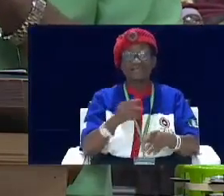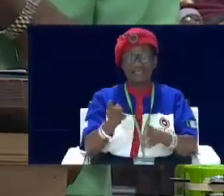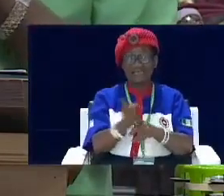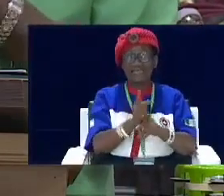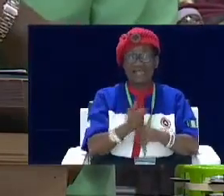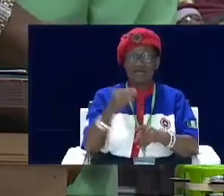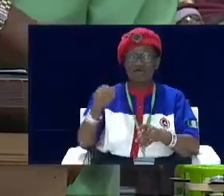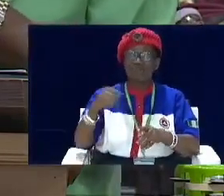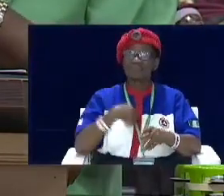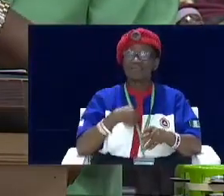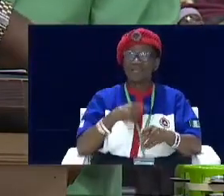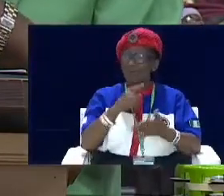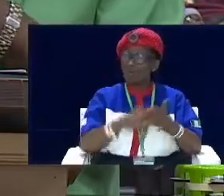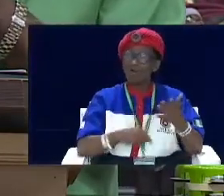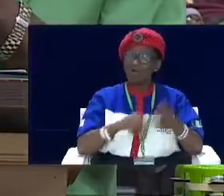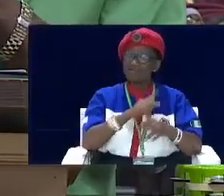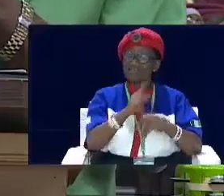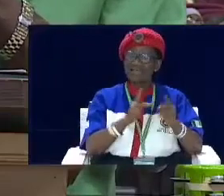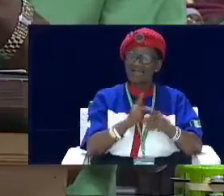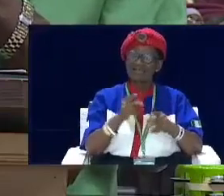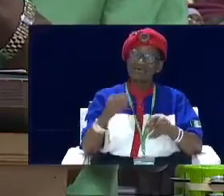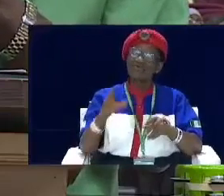kind of mama is this?